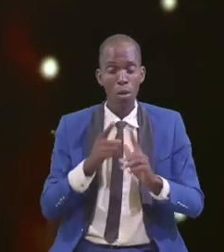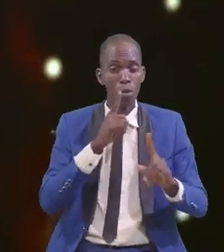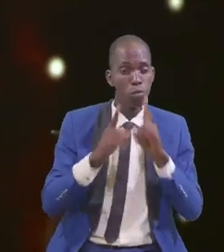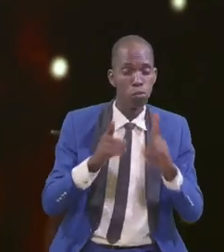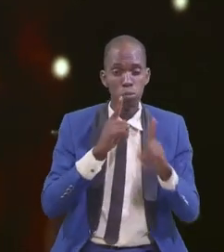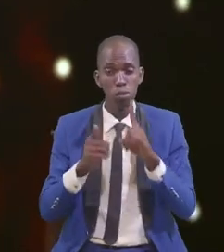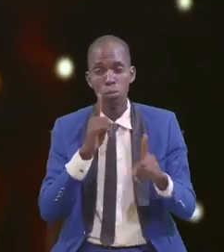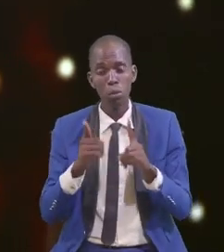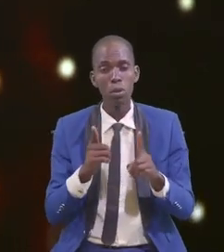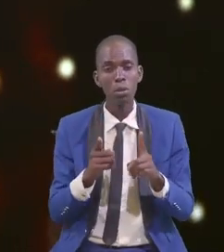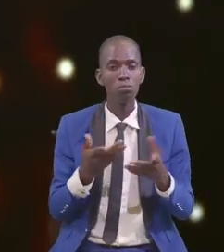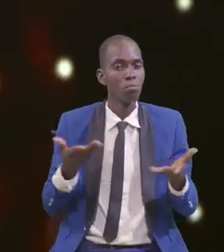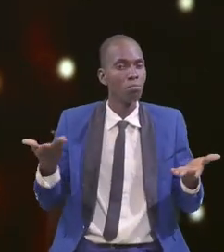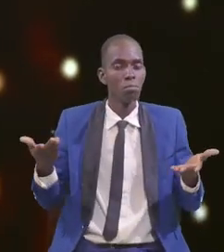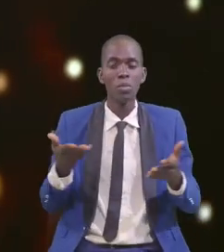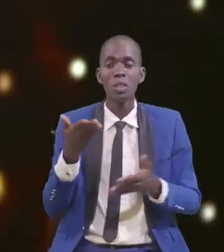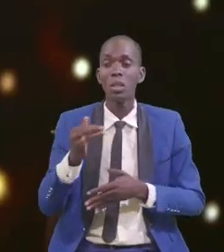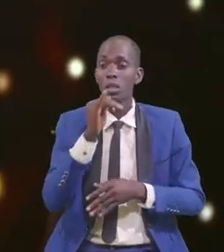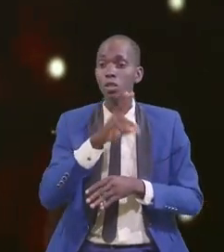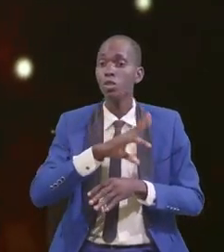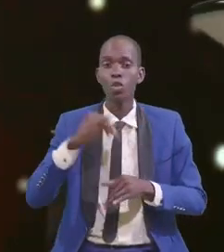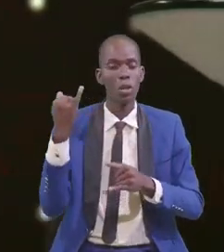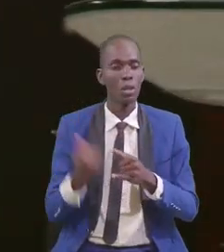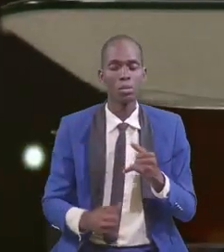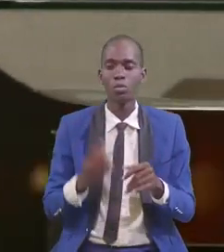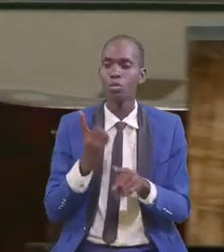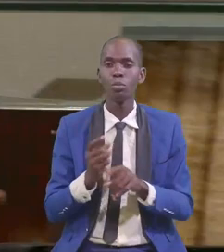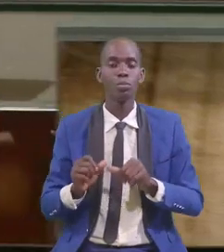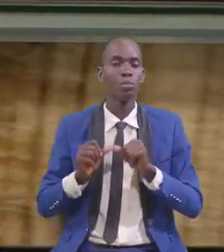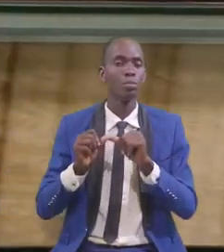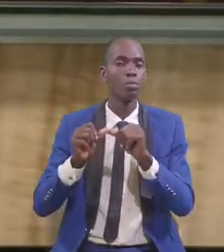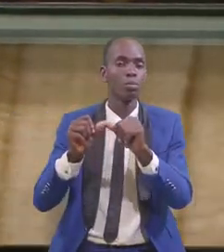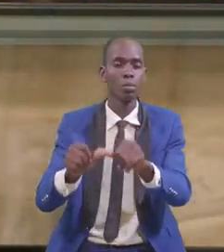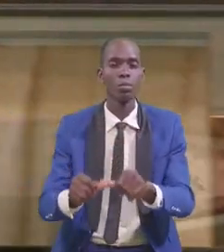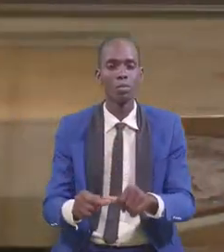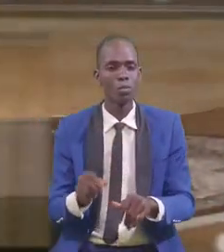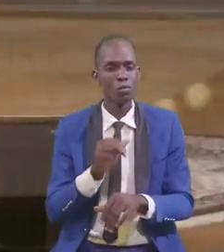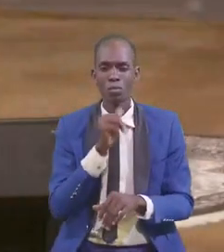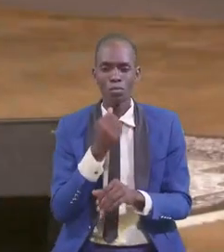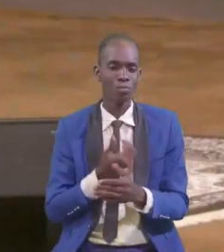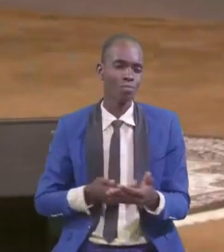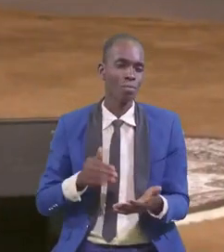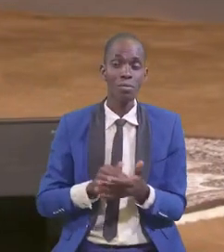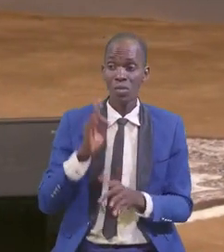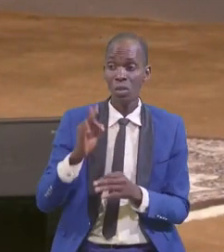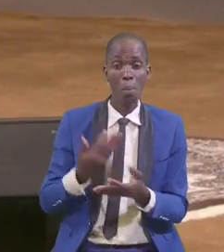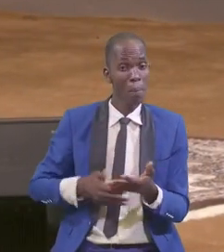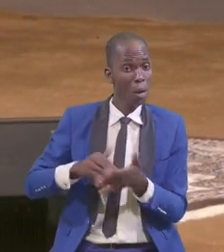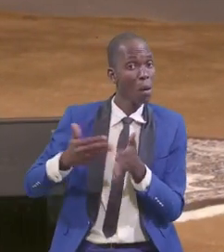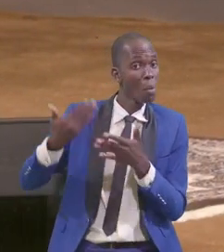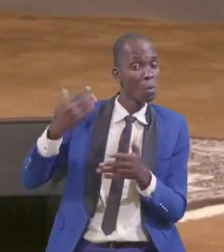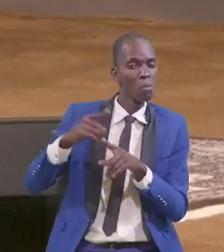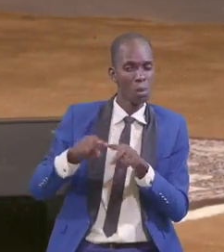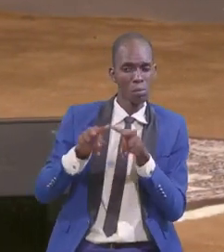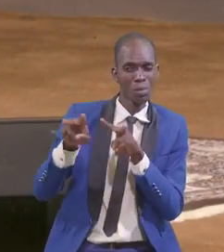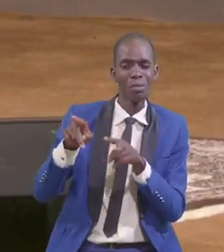those things, there's no end to it. Not born again. If he was born again before, he's not gone back,